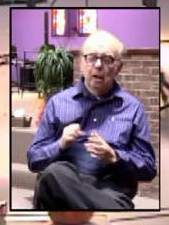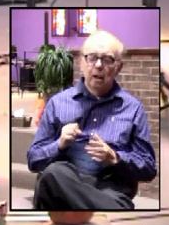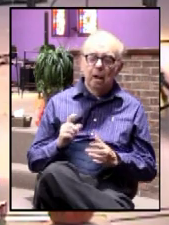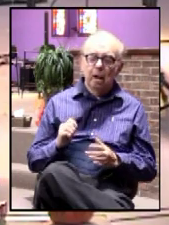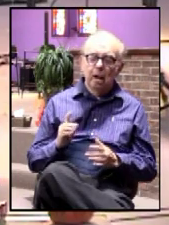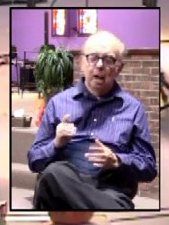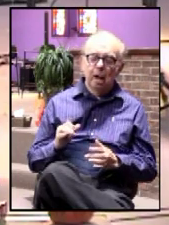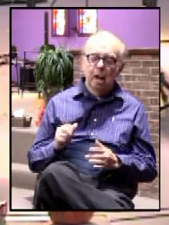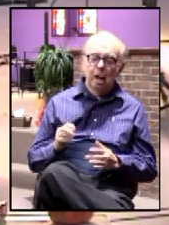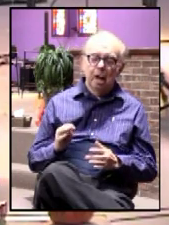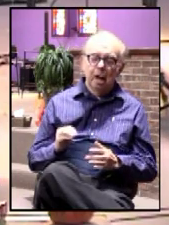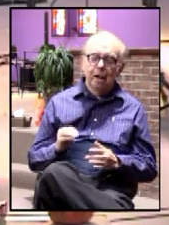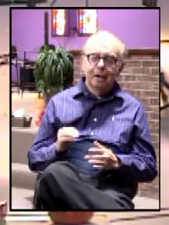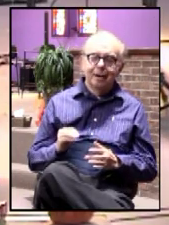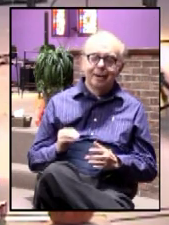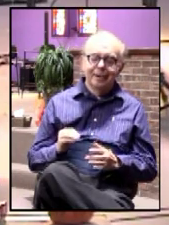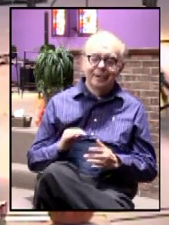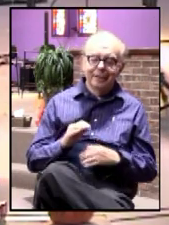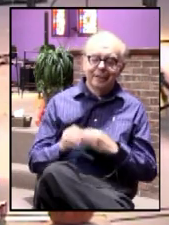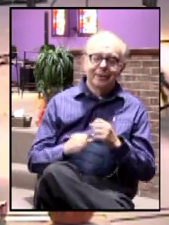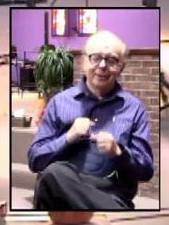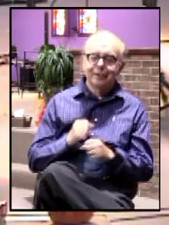good day, that's right.